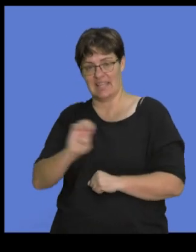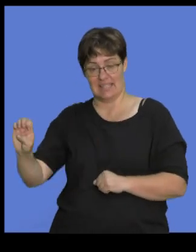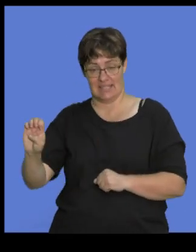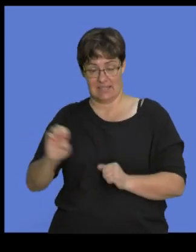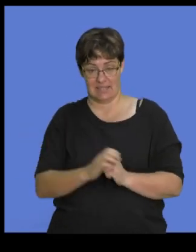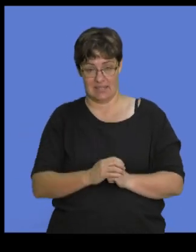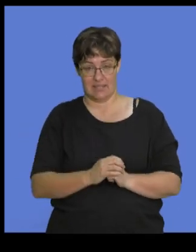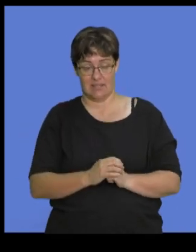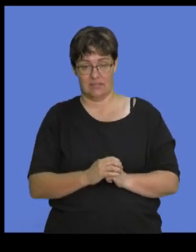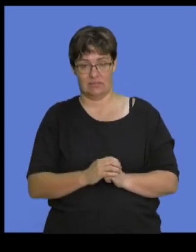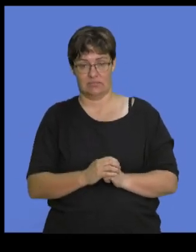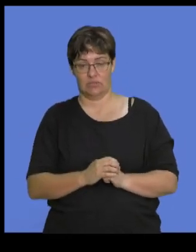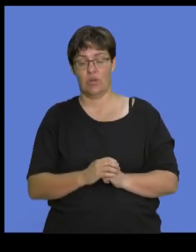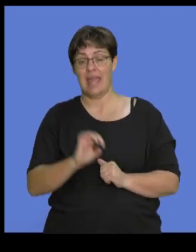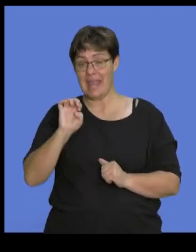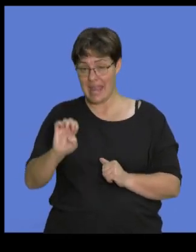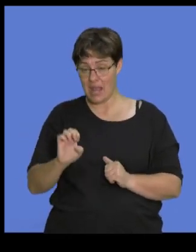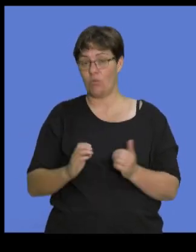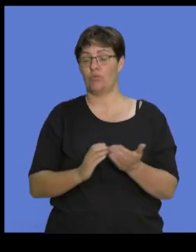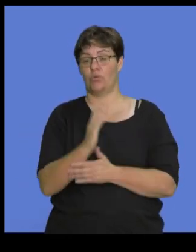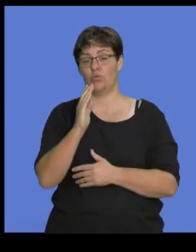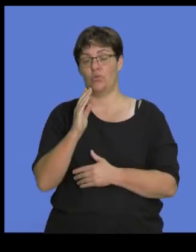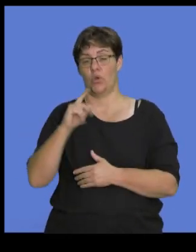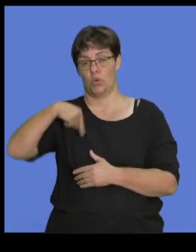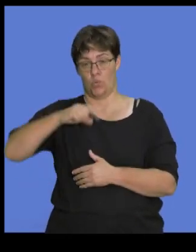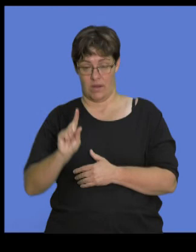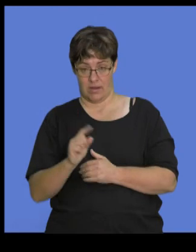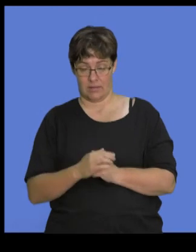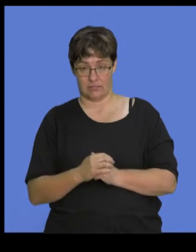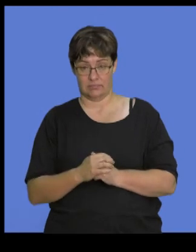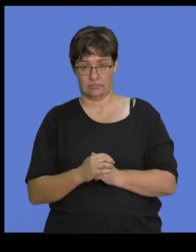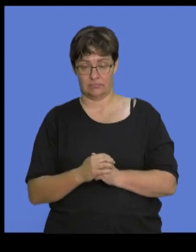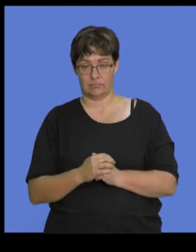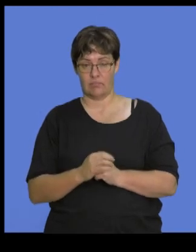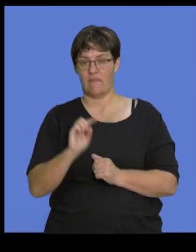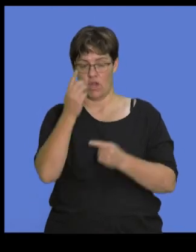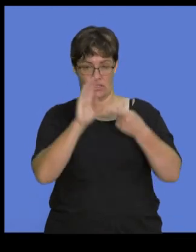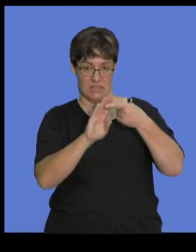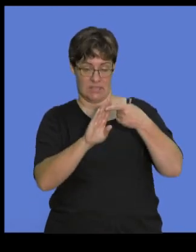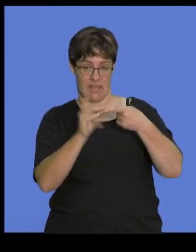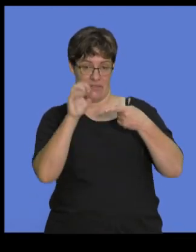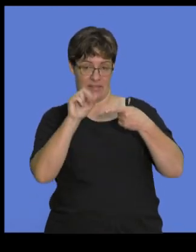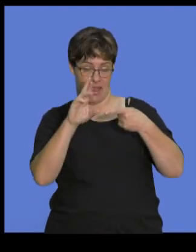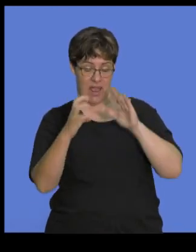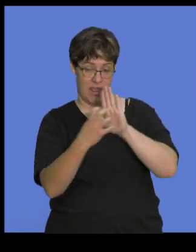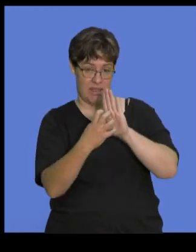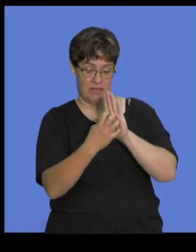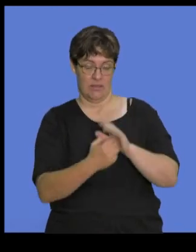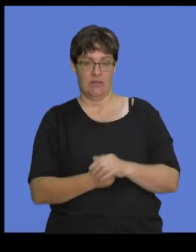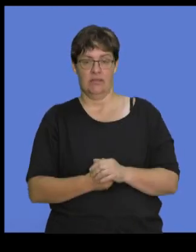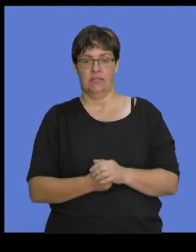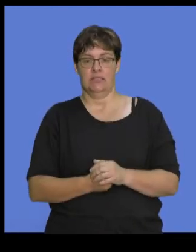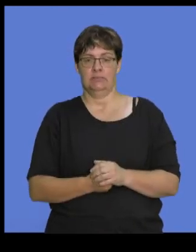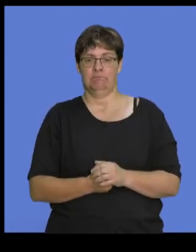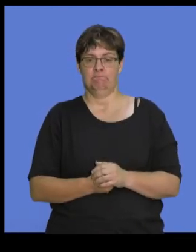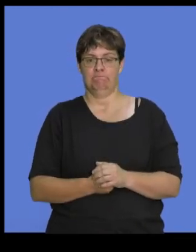are like charges. So this is our E due to Q1, right? That's our vector, first part of the vector diagram,